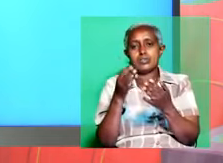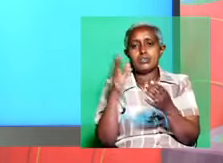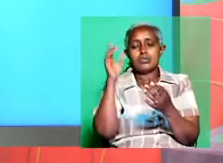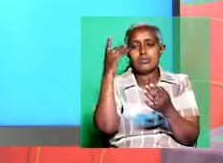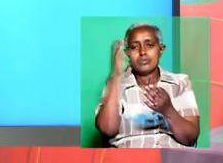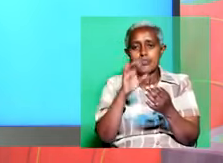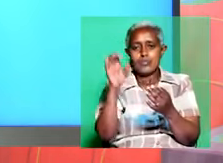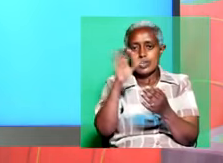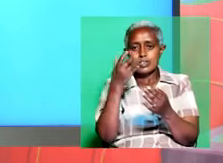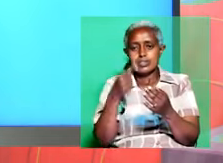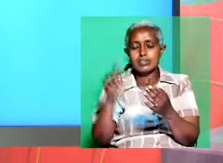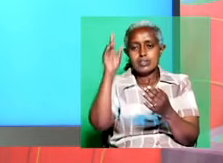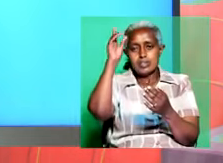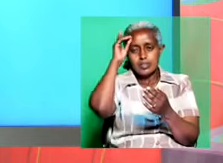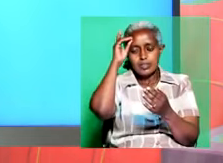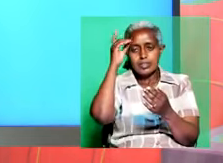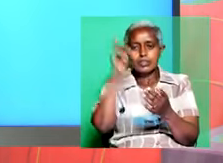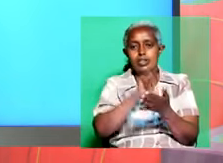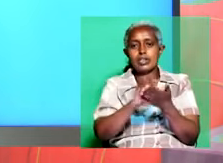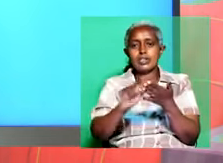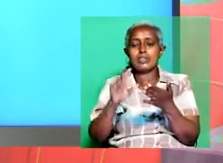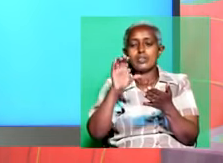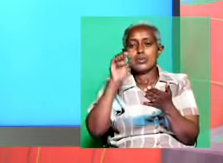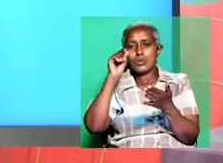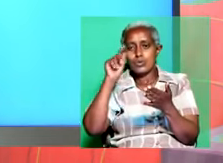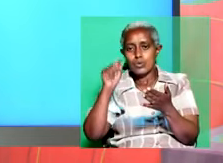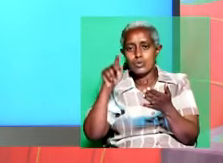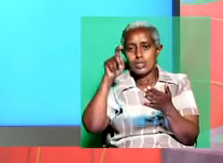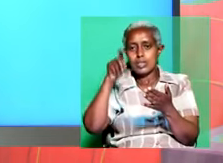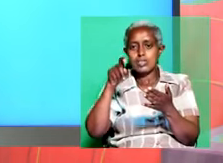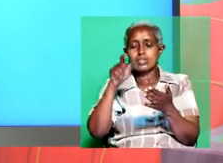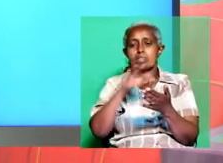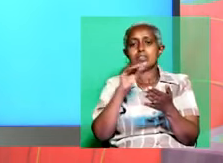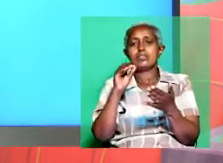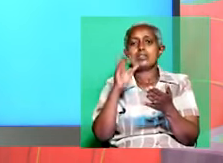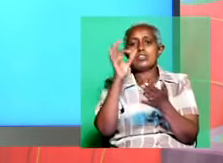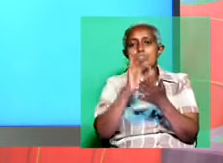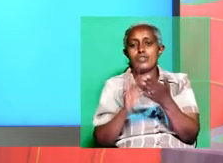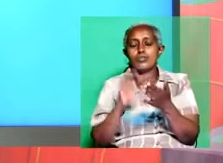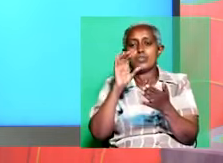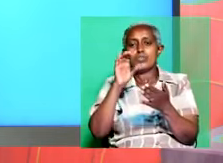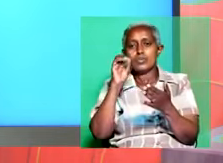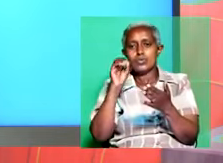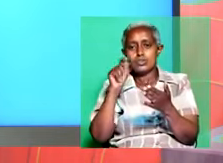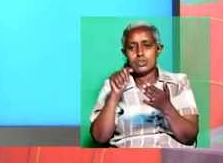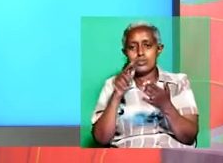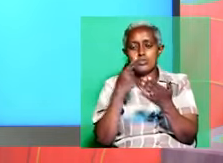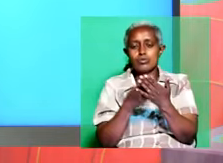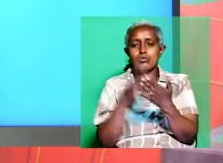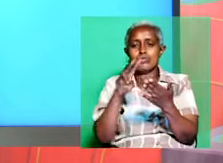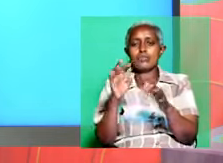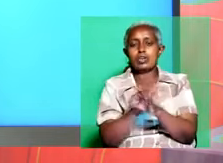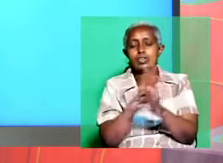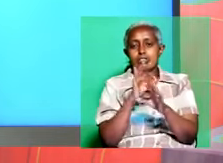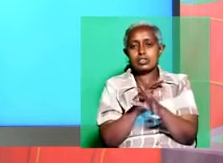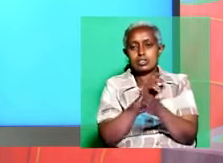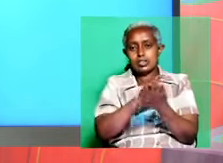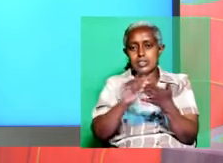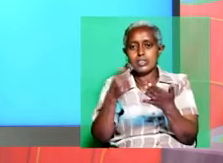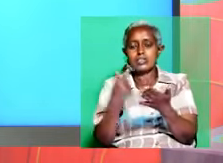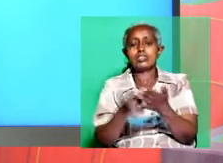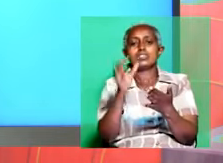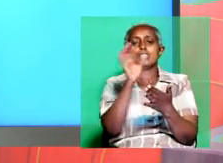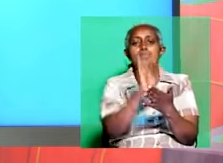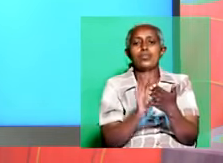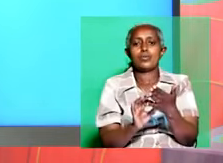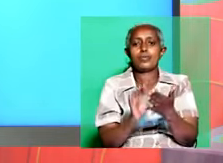to find this derivative, I can write cot x in the form of quotient of two functions. So let's write this in this